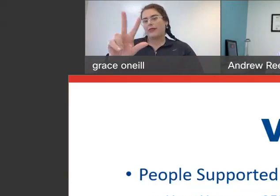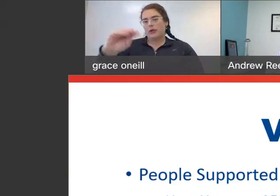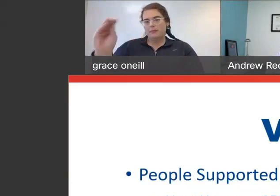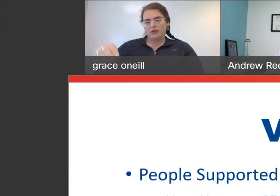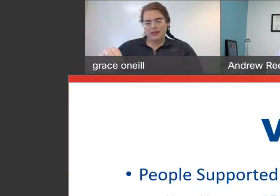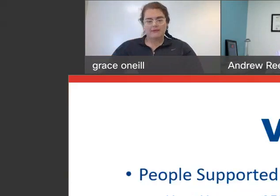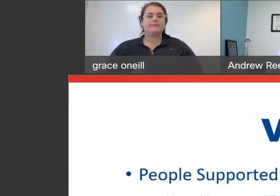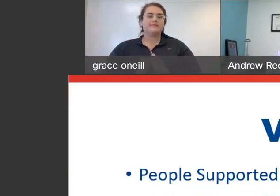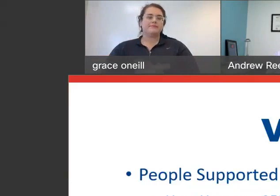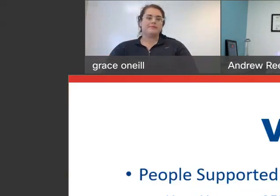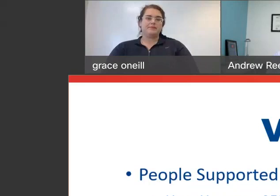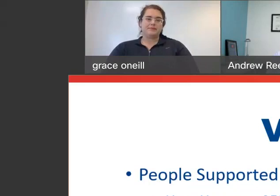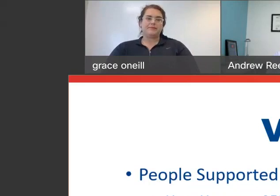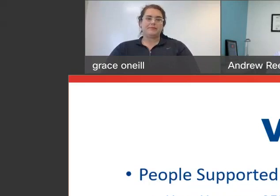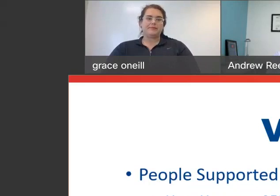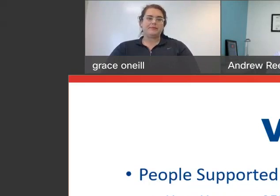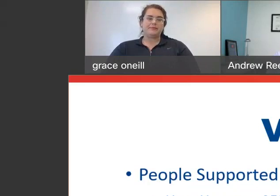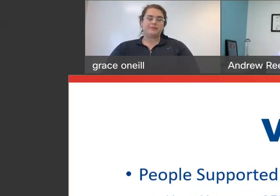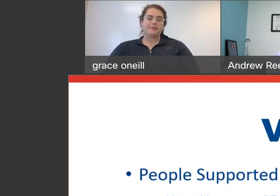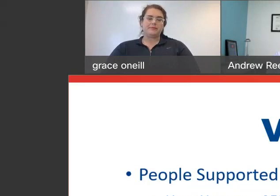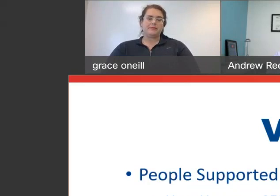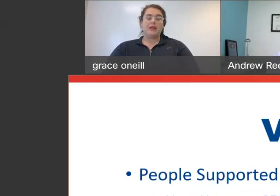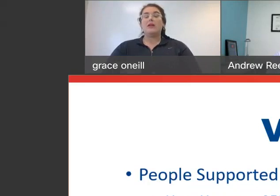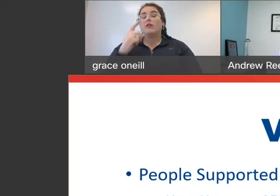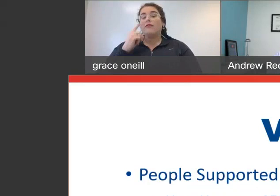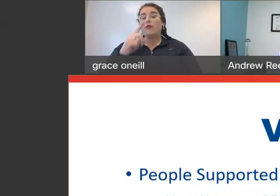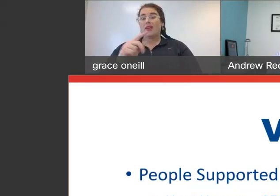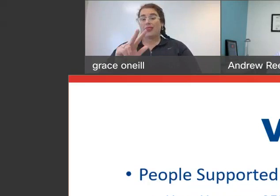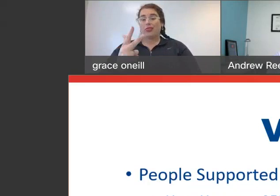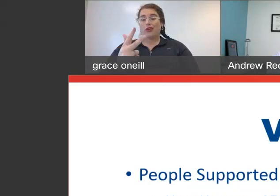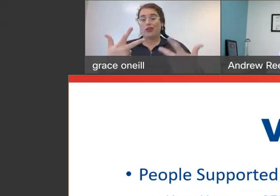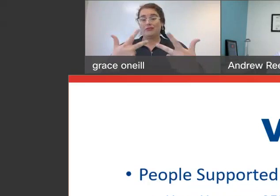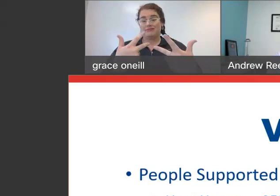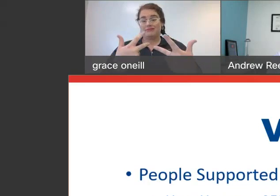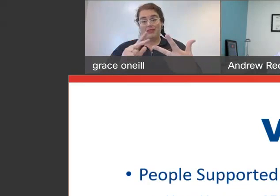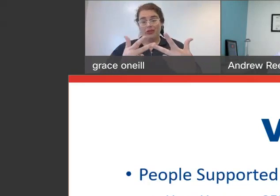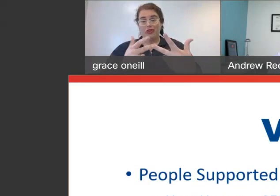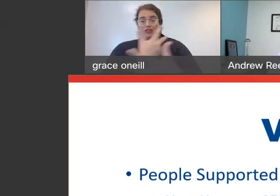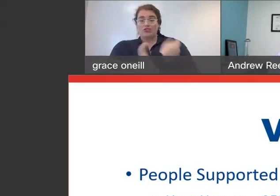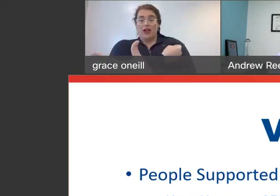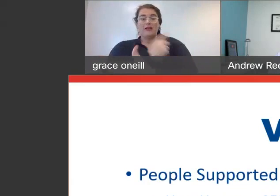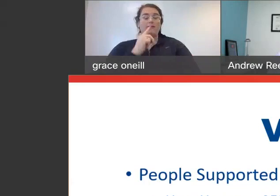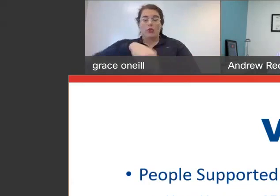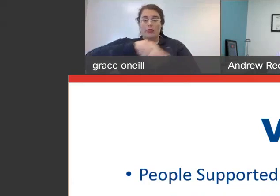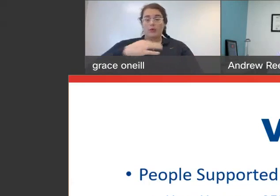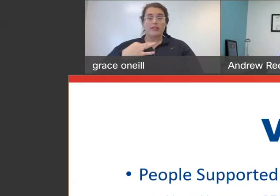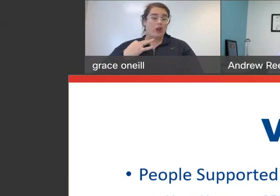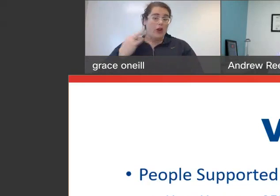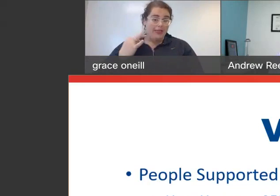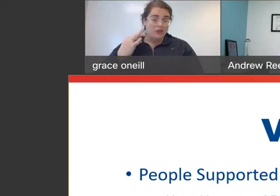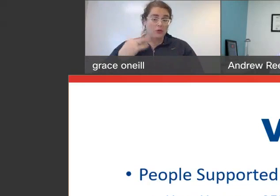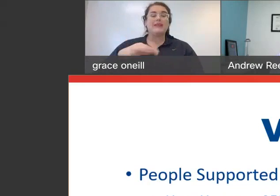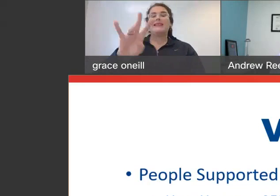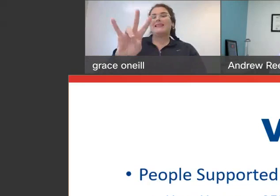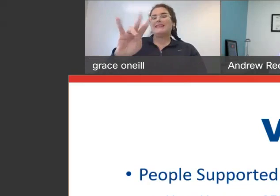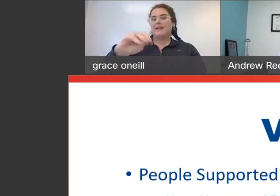93%. In terms of boosters, for people who are eligible for the booster, 70% have gotten